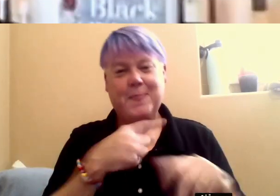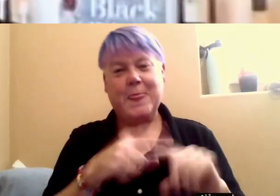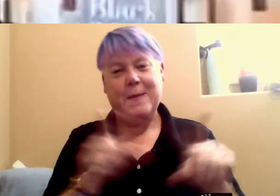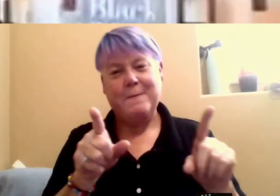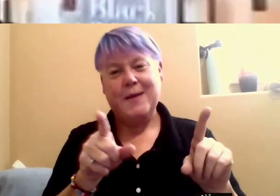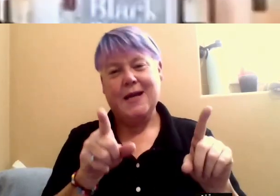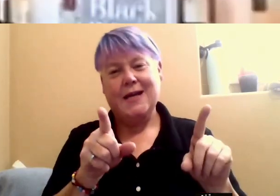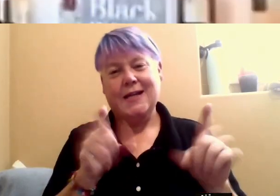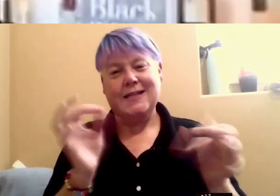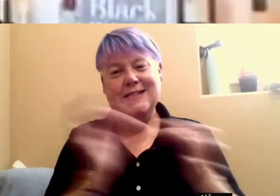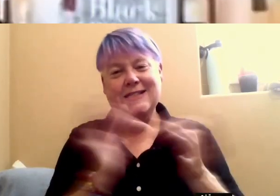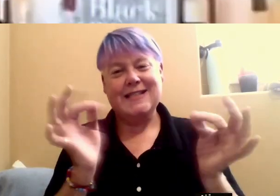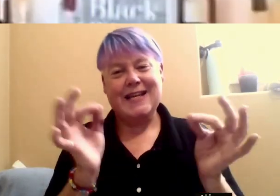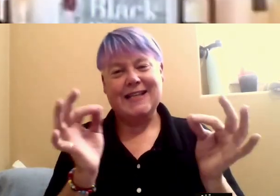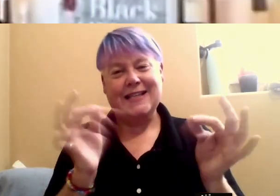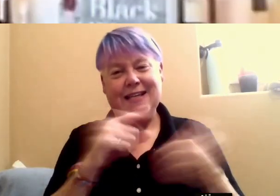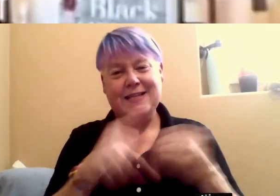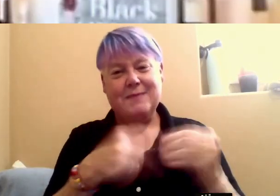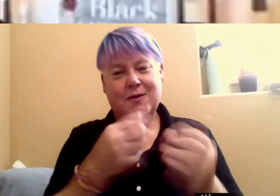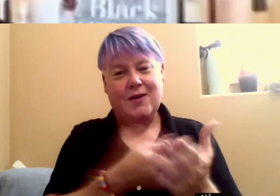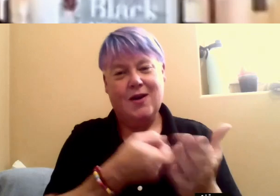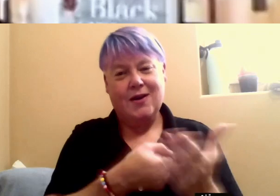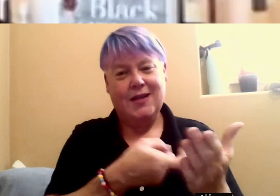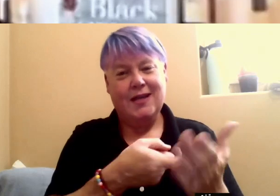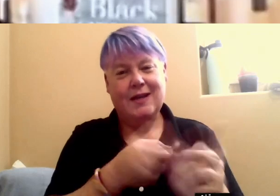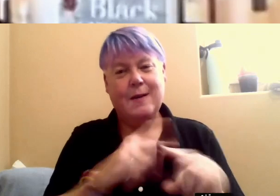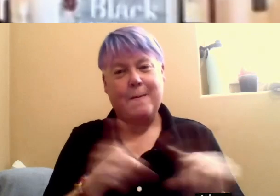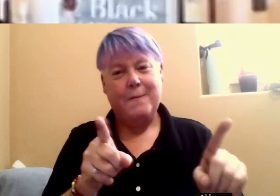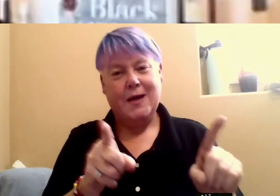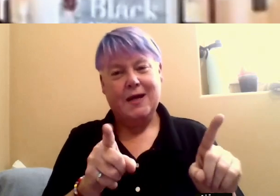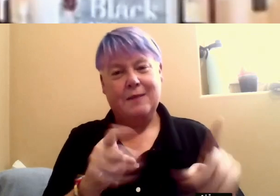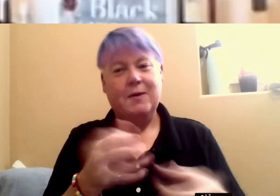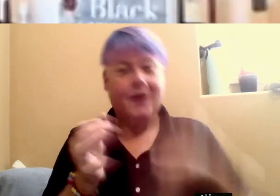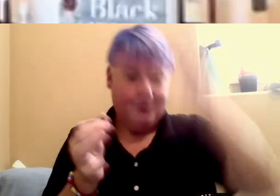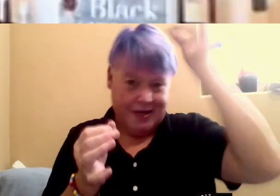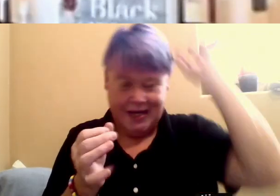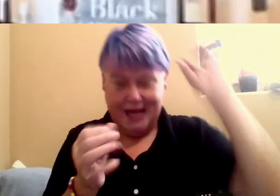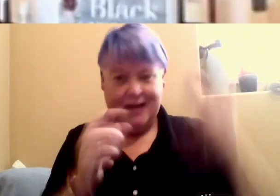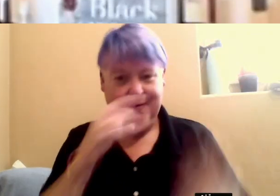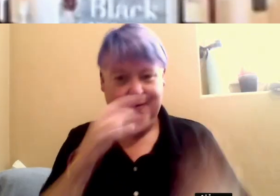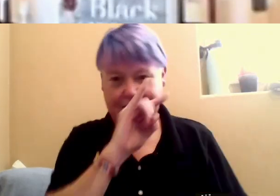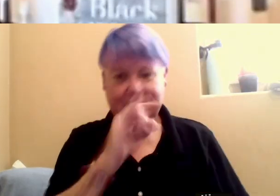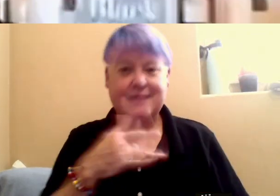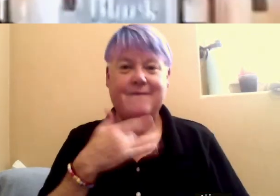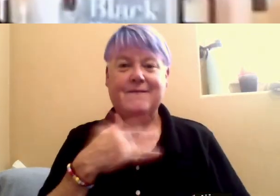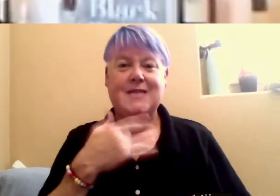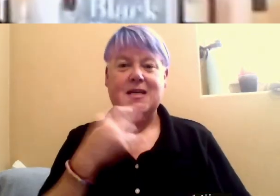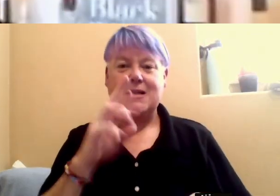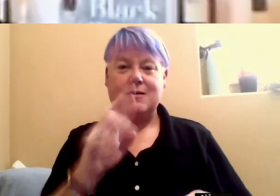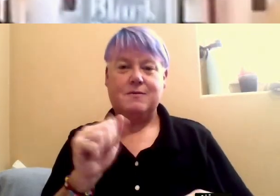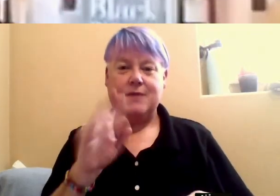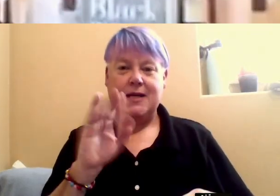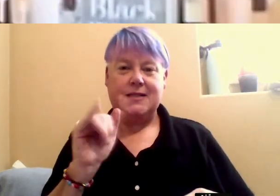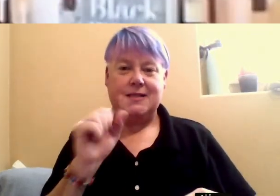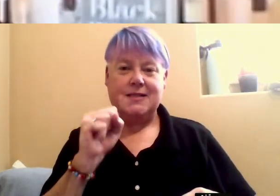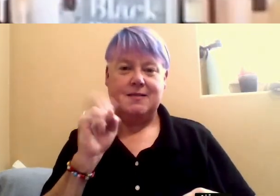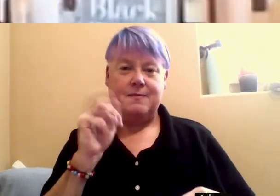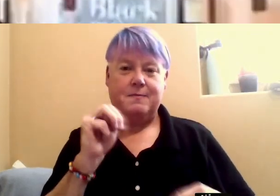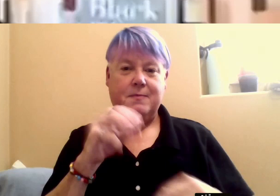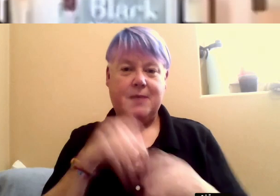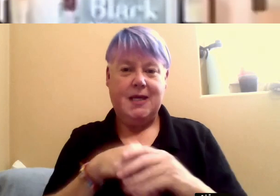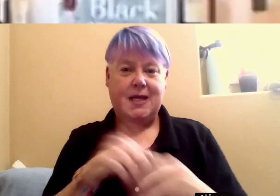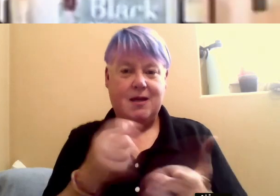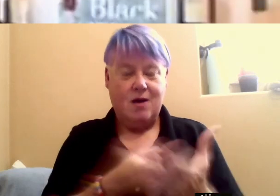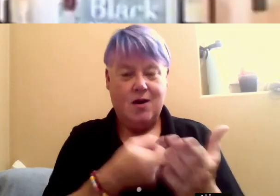about like it's about hockey, but it's also about how Indigenous kids deal with racism in hockey. And so it's like a fiction